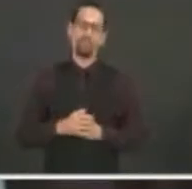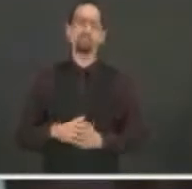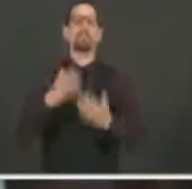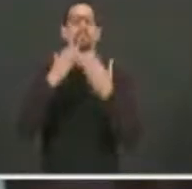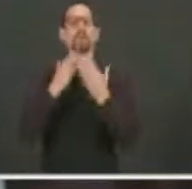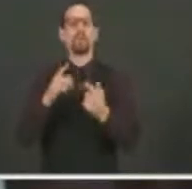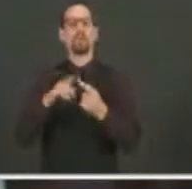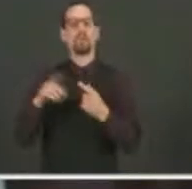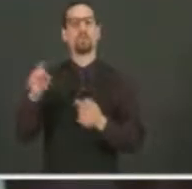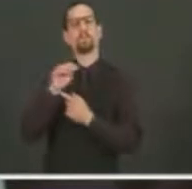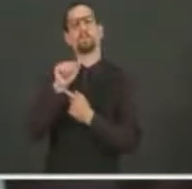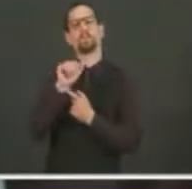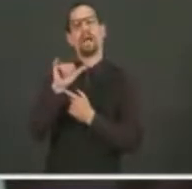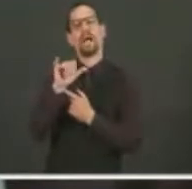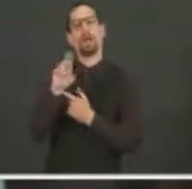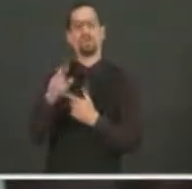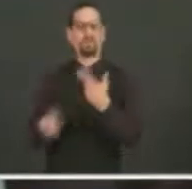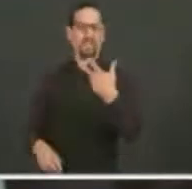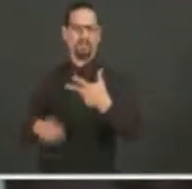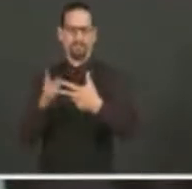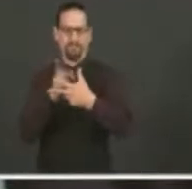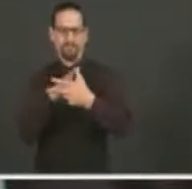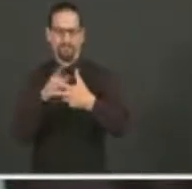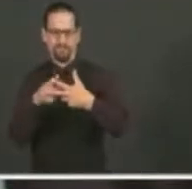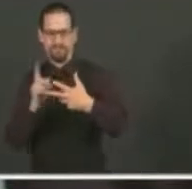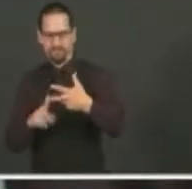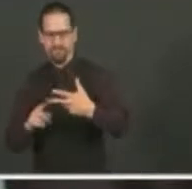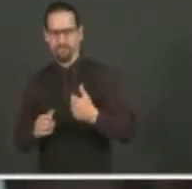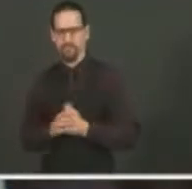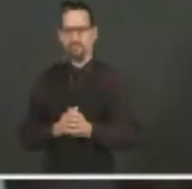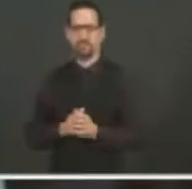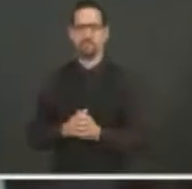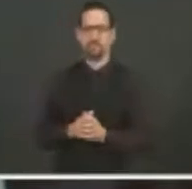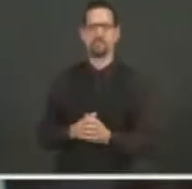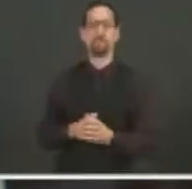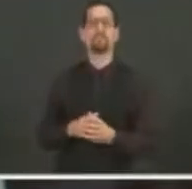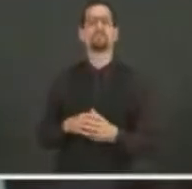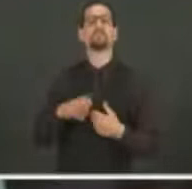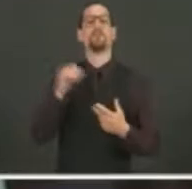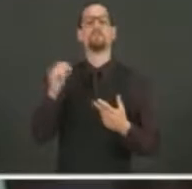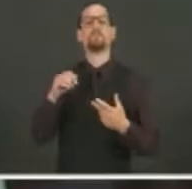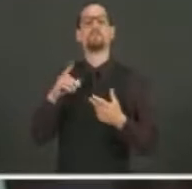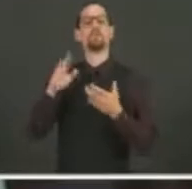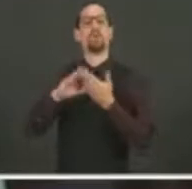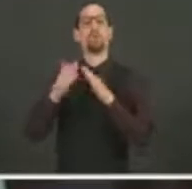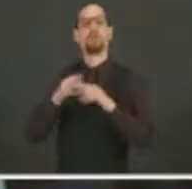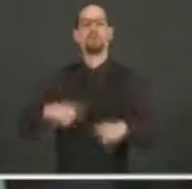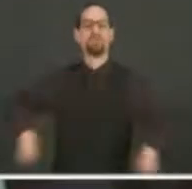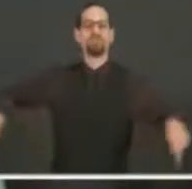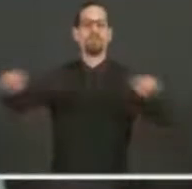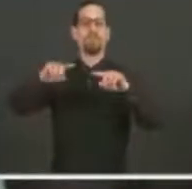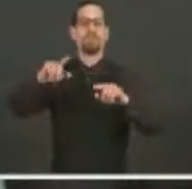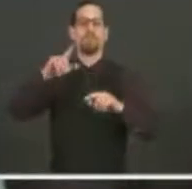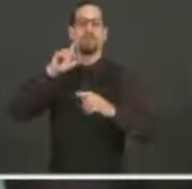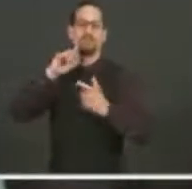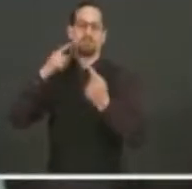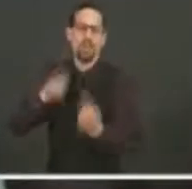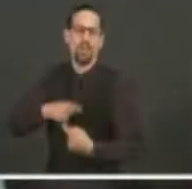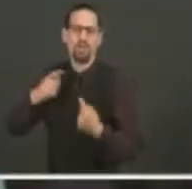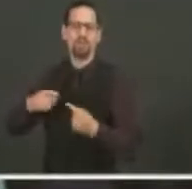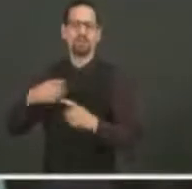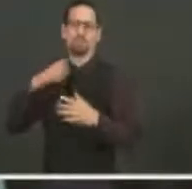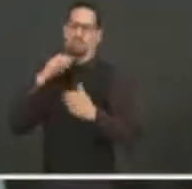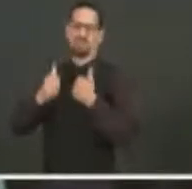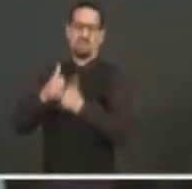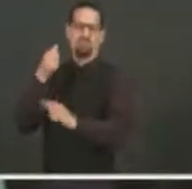and Grebian. They have been great partners in this, and their communities have struggled disproportionately. We're doing this in a